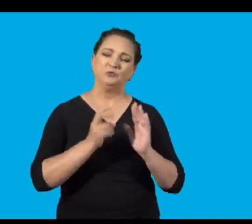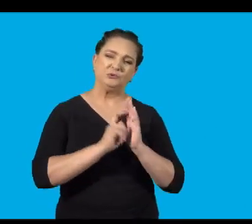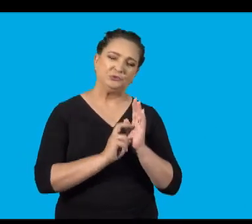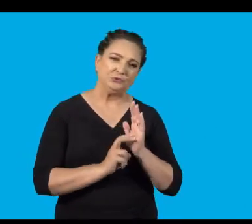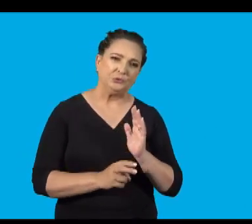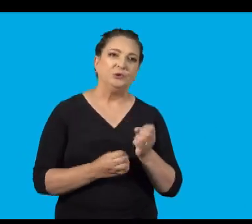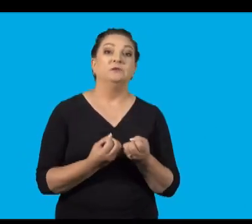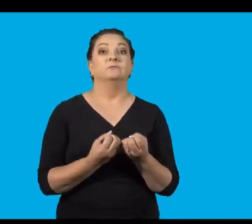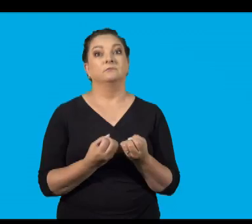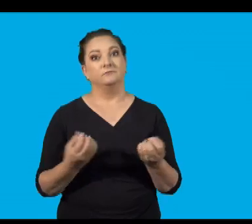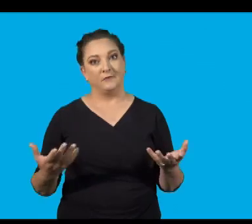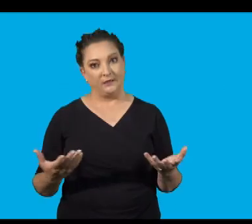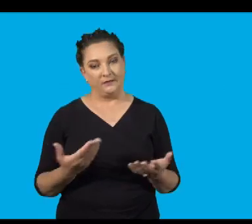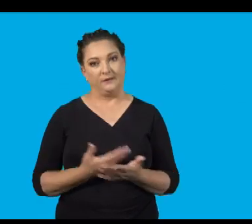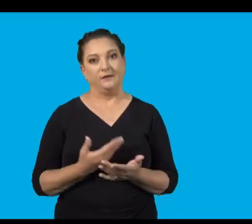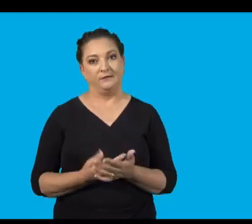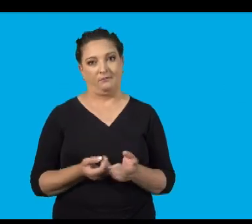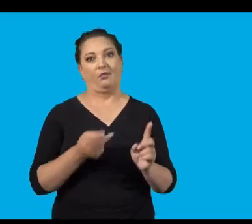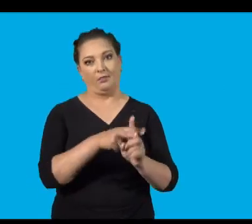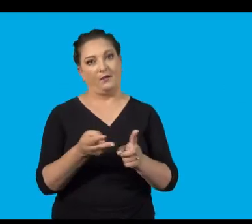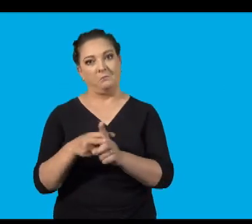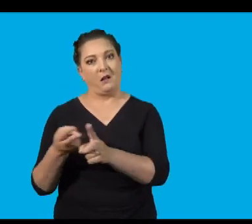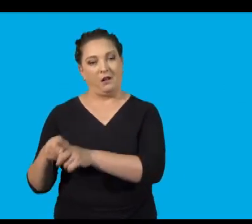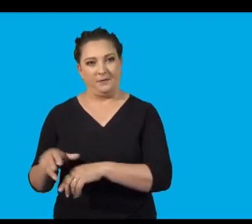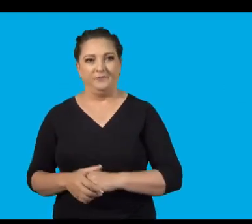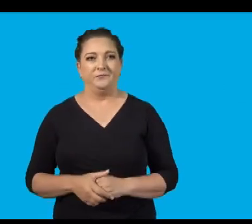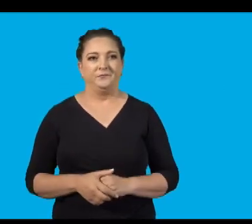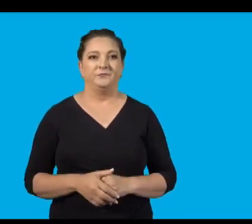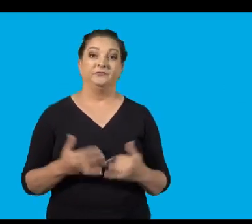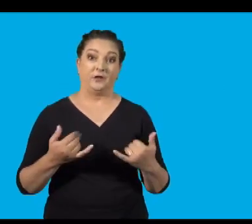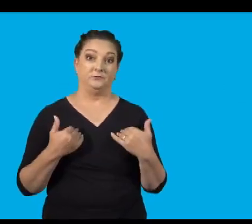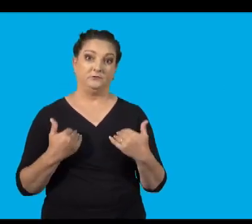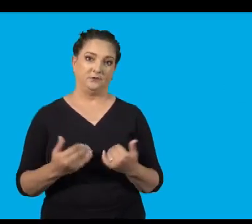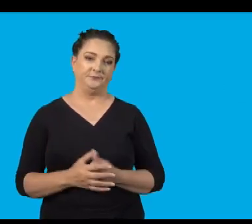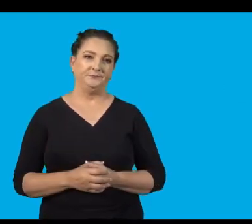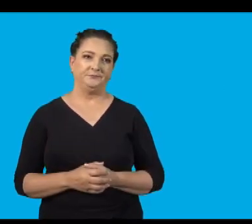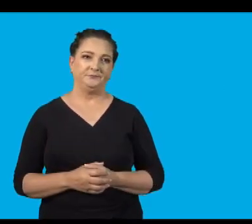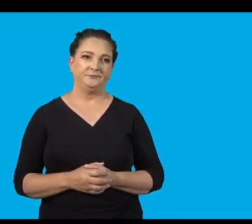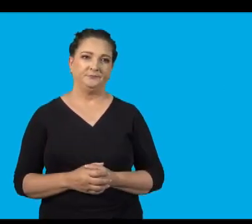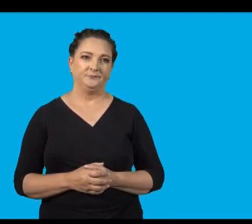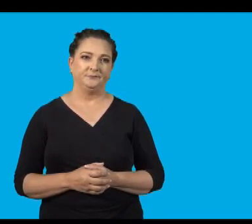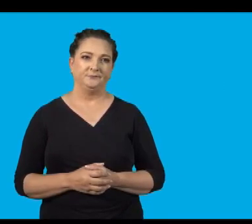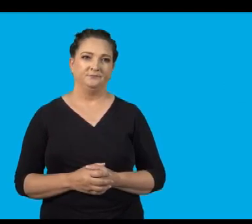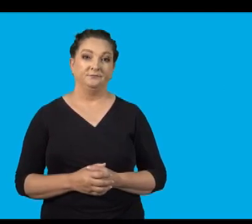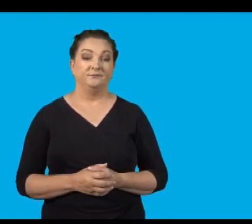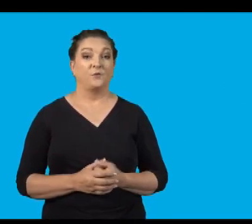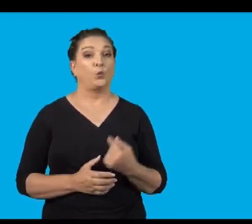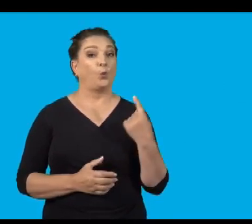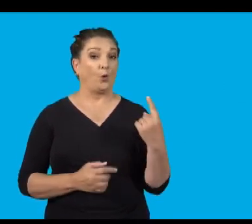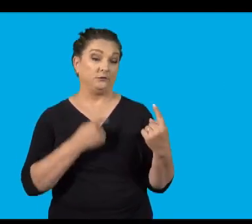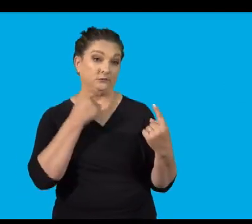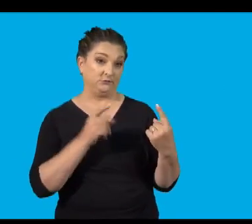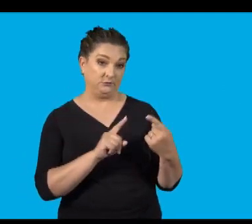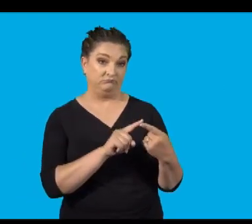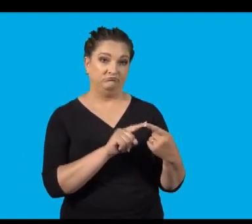many rules that you can apply to your singular and plural words, all right? So let's begin at the beginning. Number